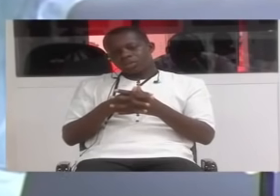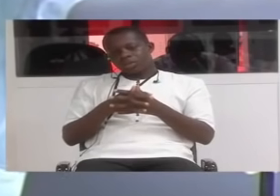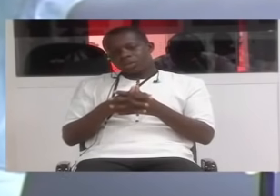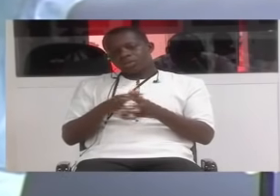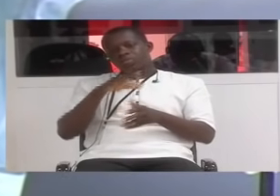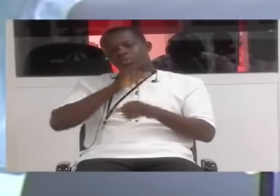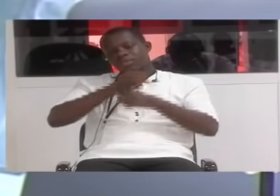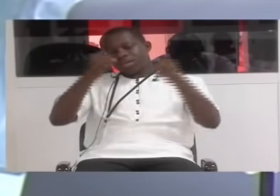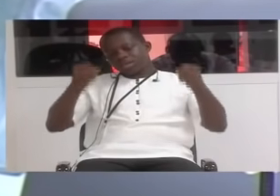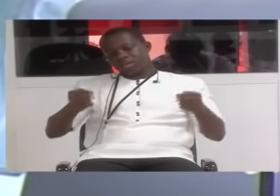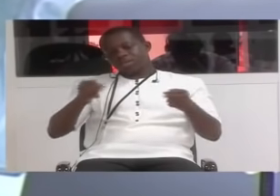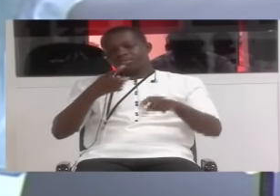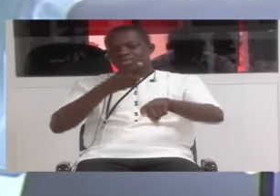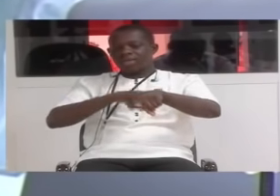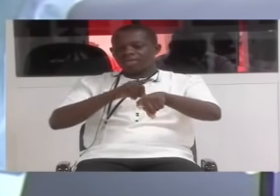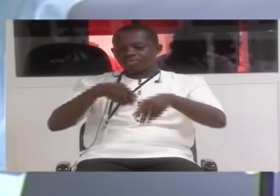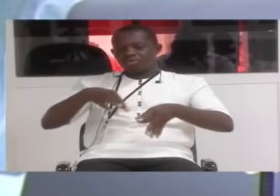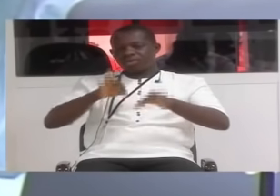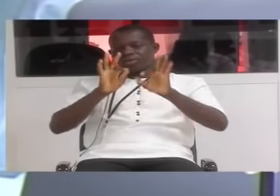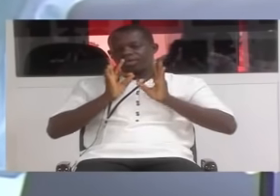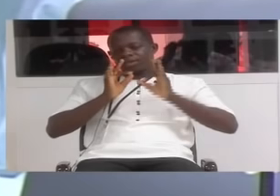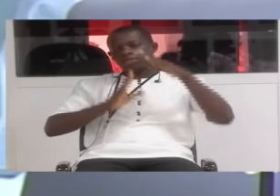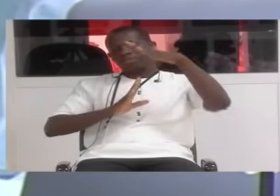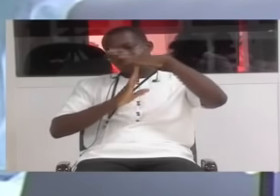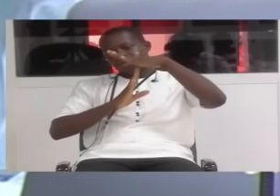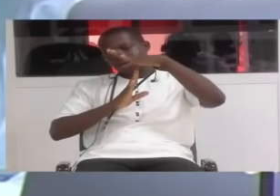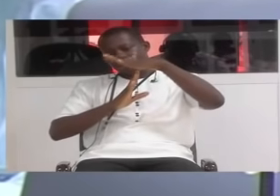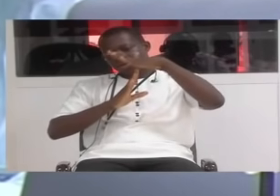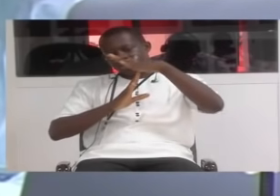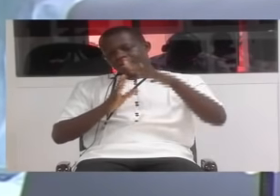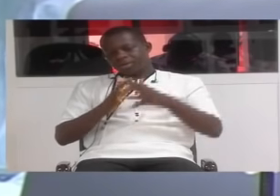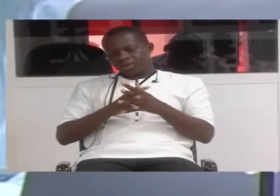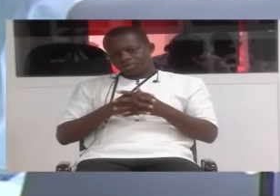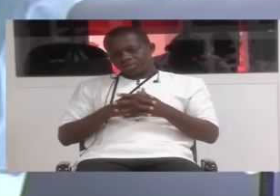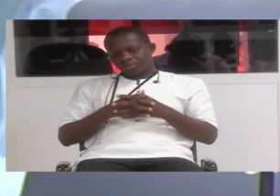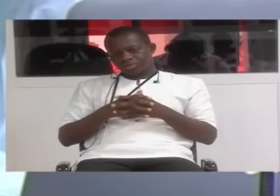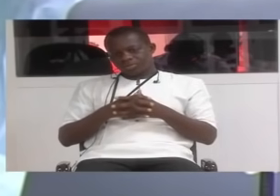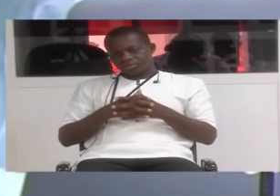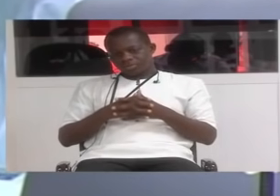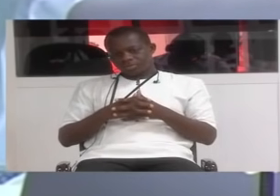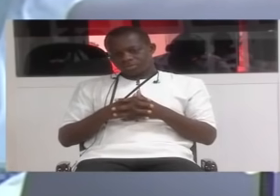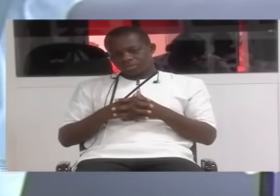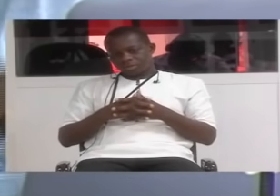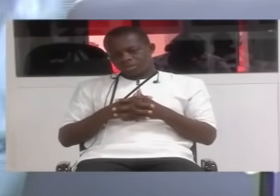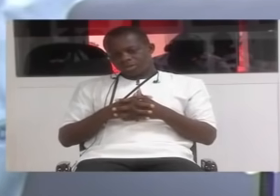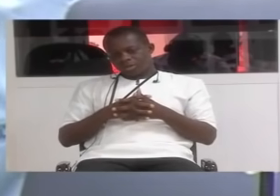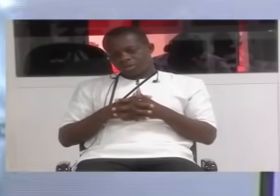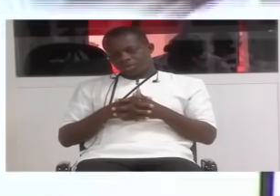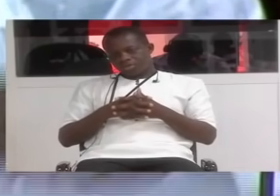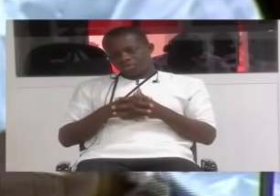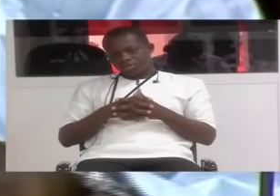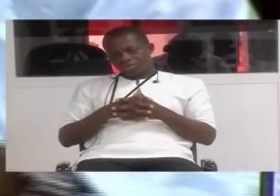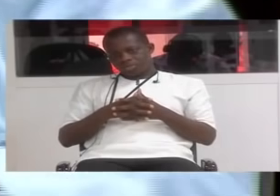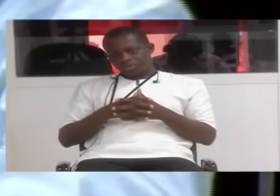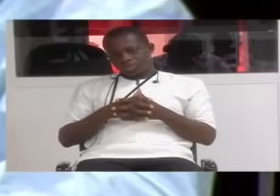Mr. Chair, it's time to take a break. Council ko adiamta sirantiwe chairman, commission chairman ko dahawato sita.